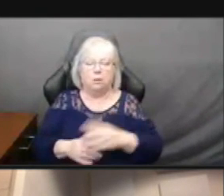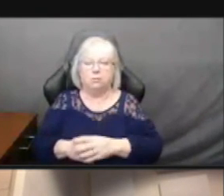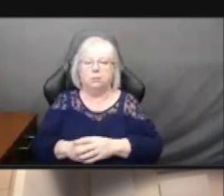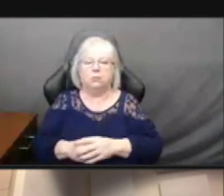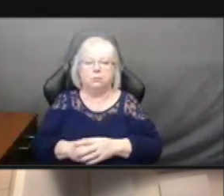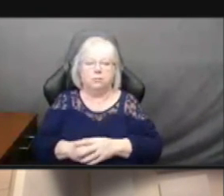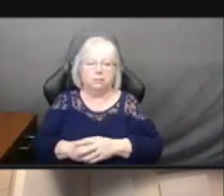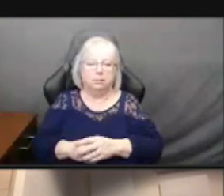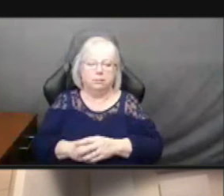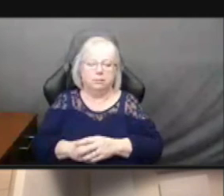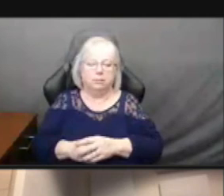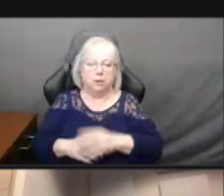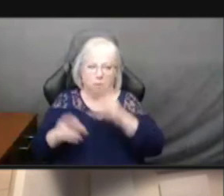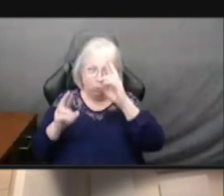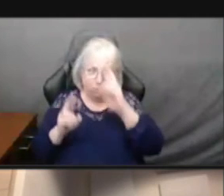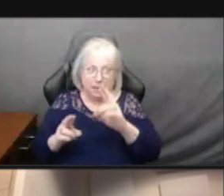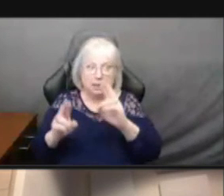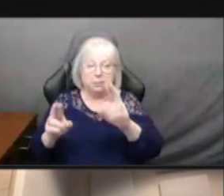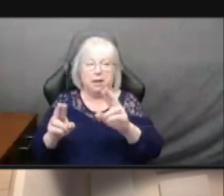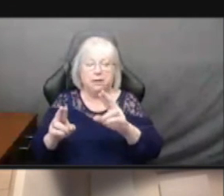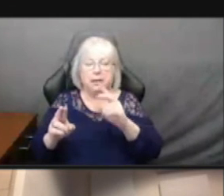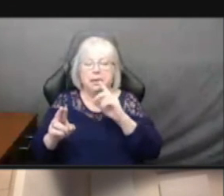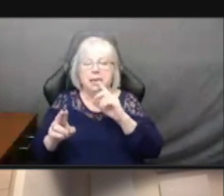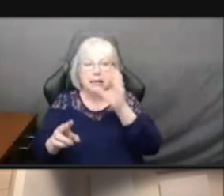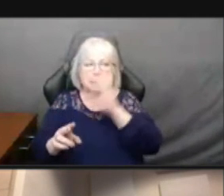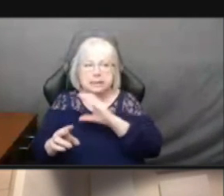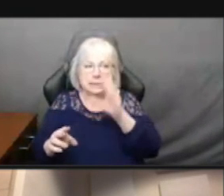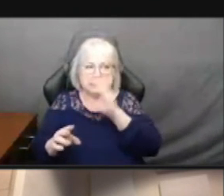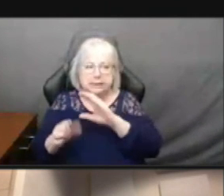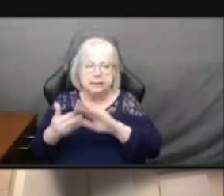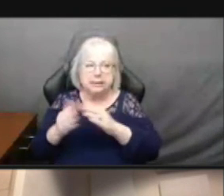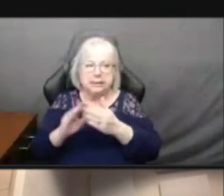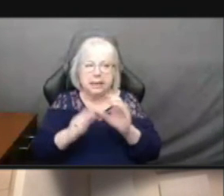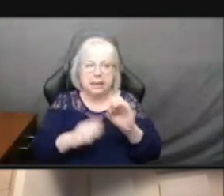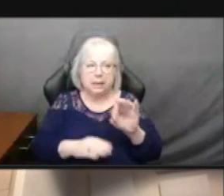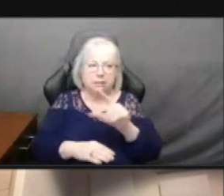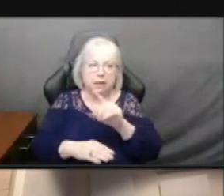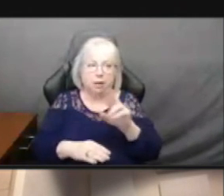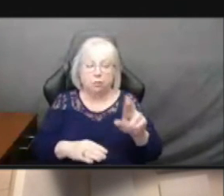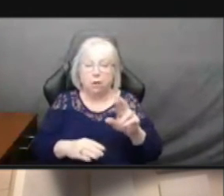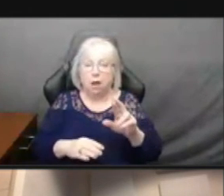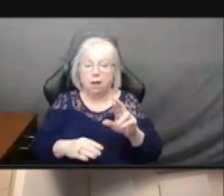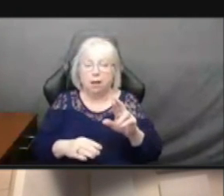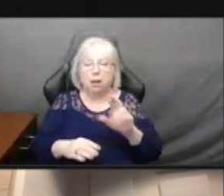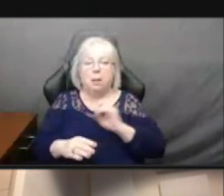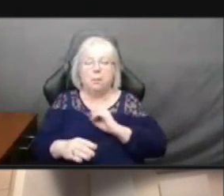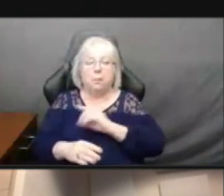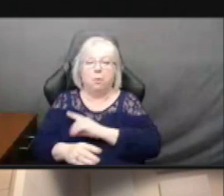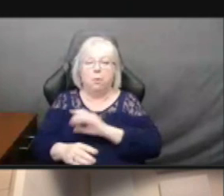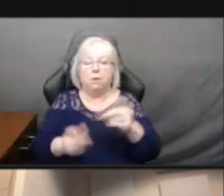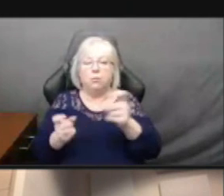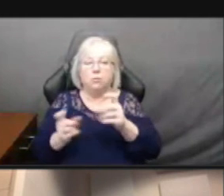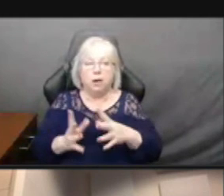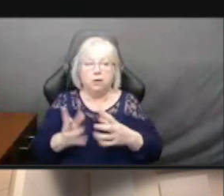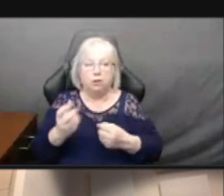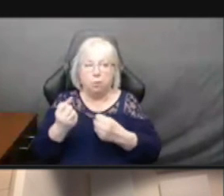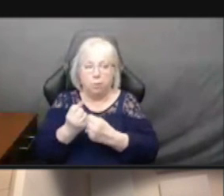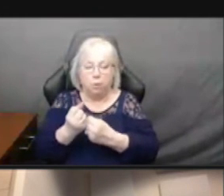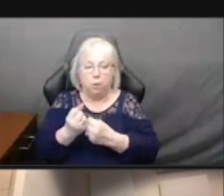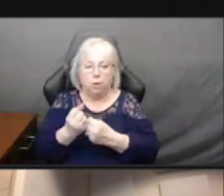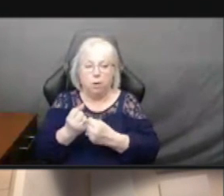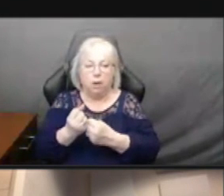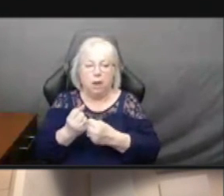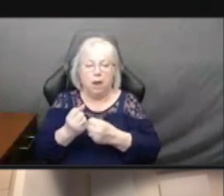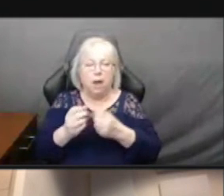Respectfully, I seek the City of Little Rock Board of Directors support and unified vote